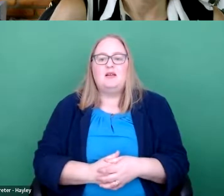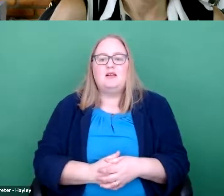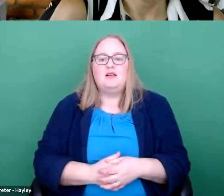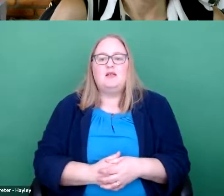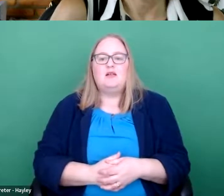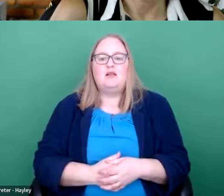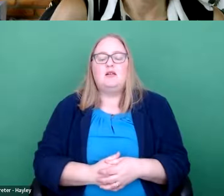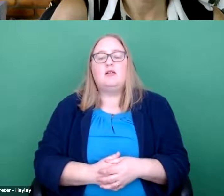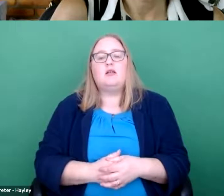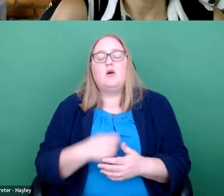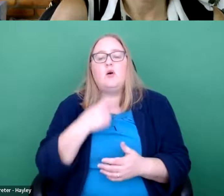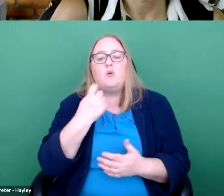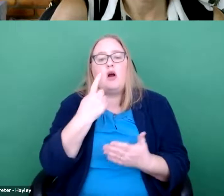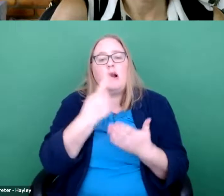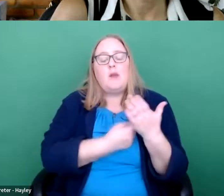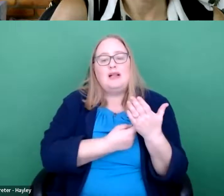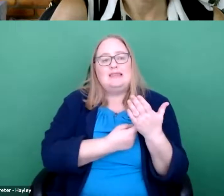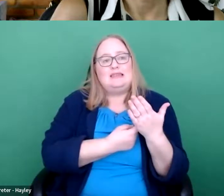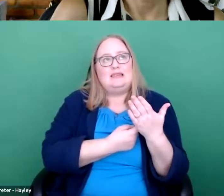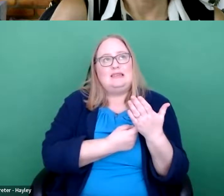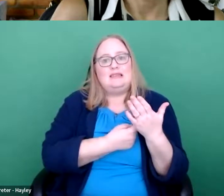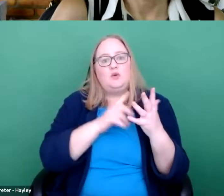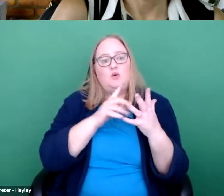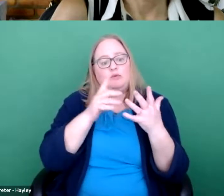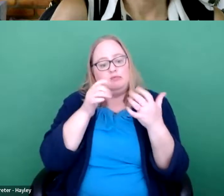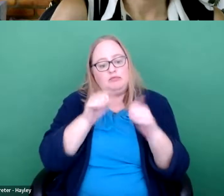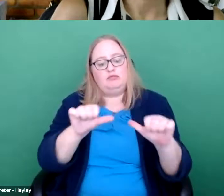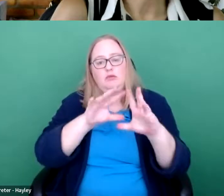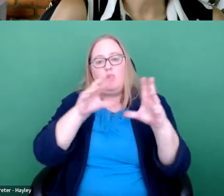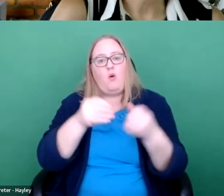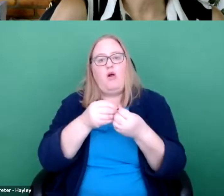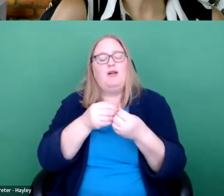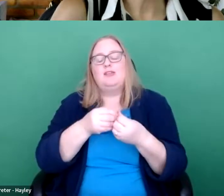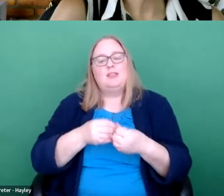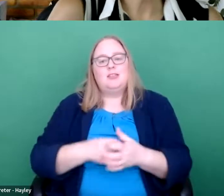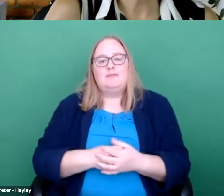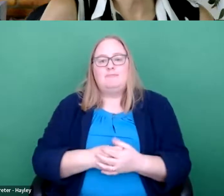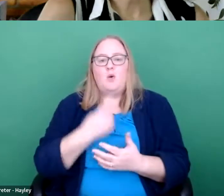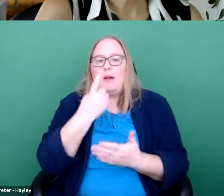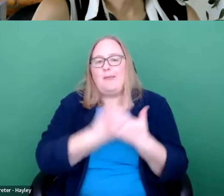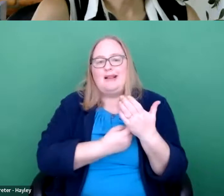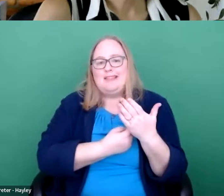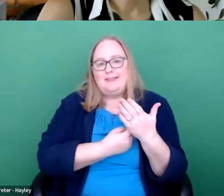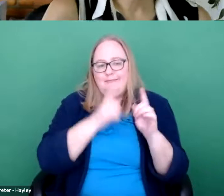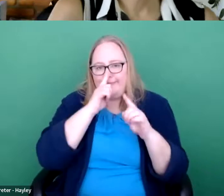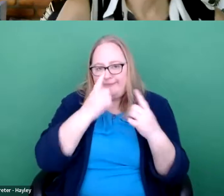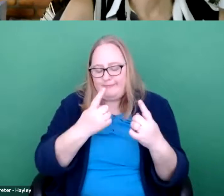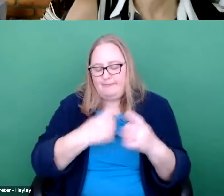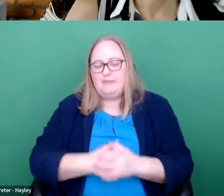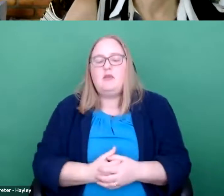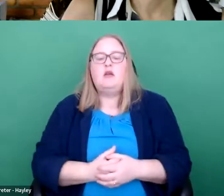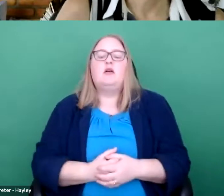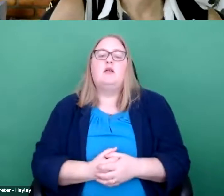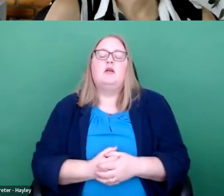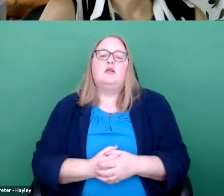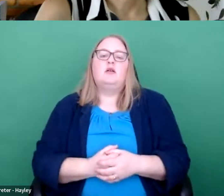the one policy intervention doesn't exist. I mean, I think that's become clear from what I've been talking about. We need to really understand what kind of